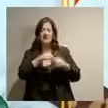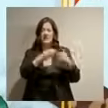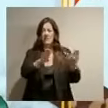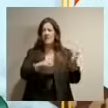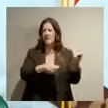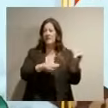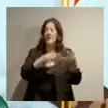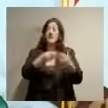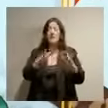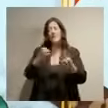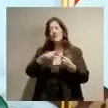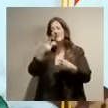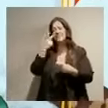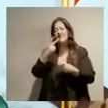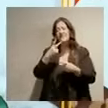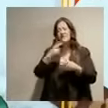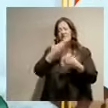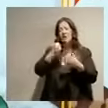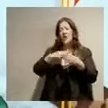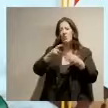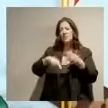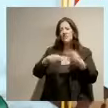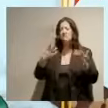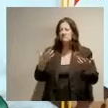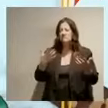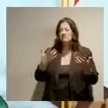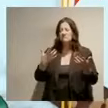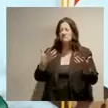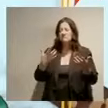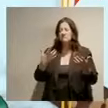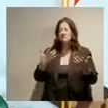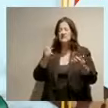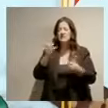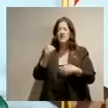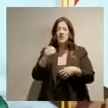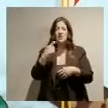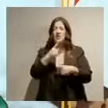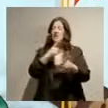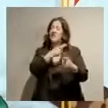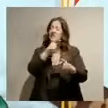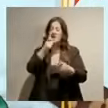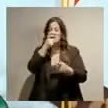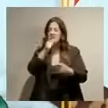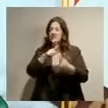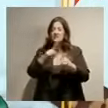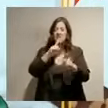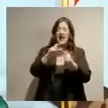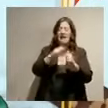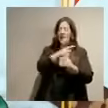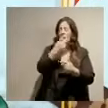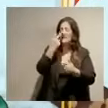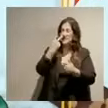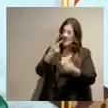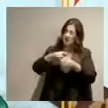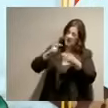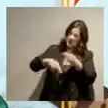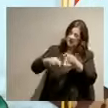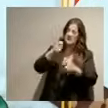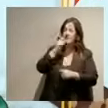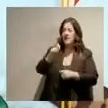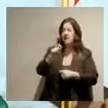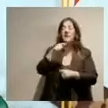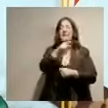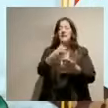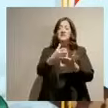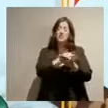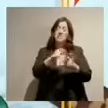to see results. They're not interested in inputs. They're not interested to talk about how much money we're spending. They want to see results. And they